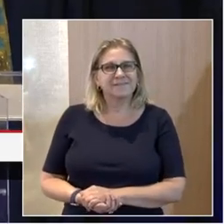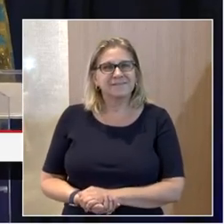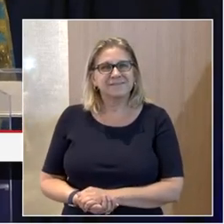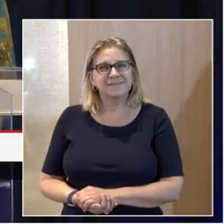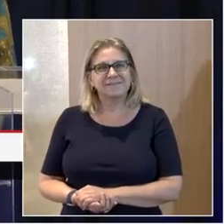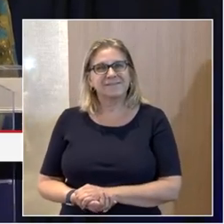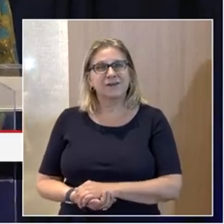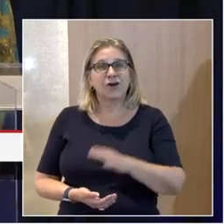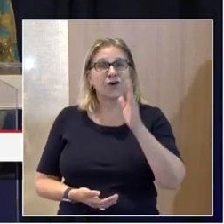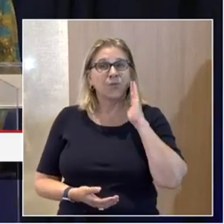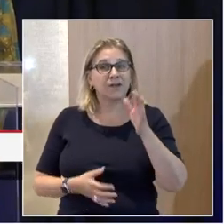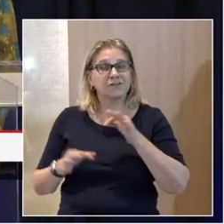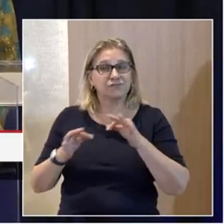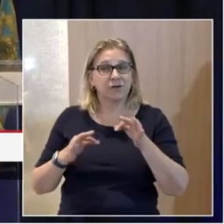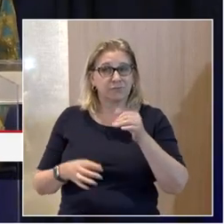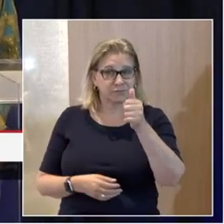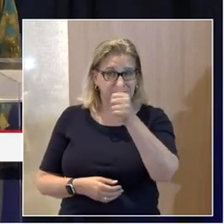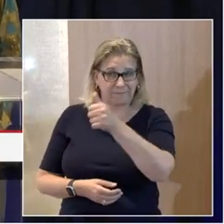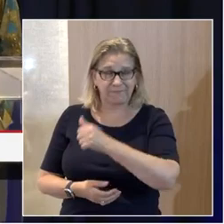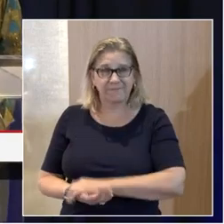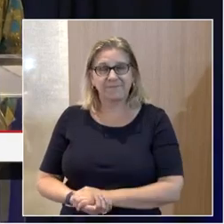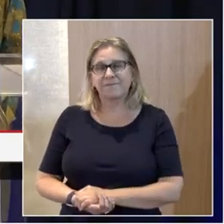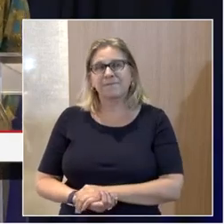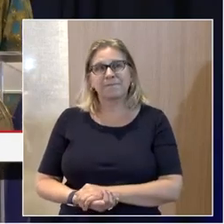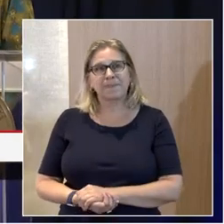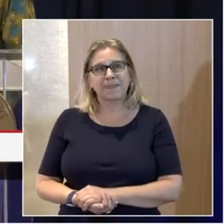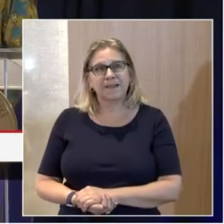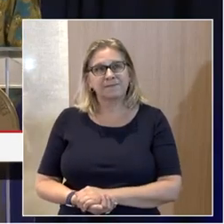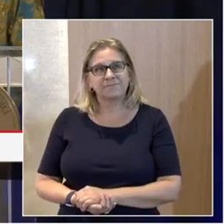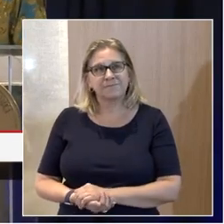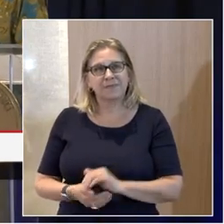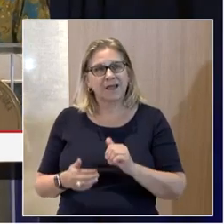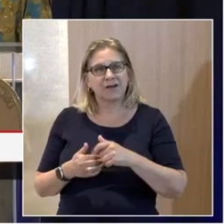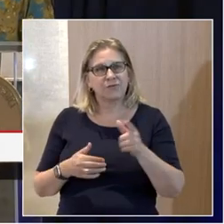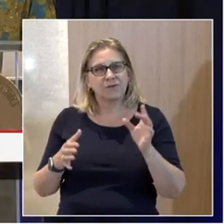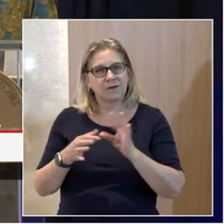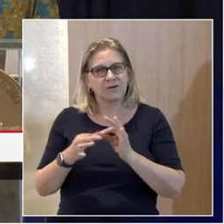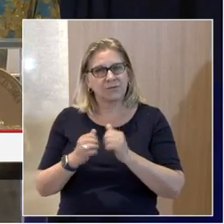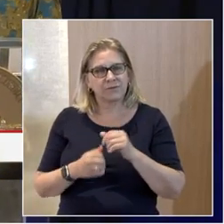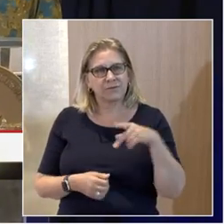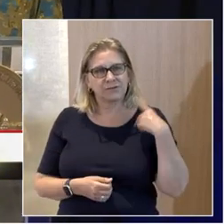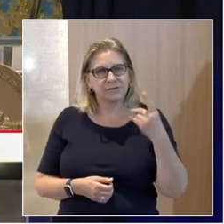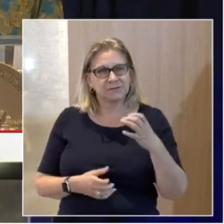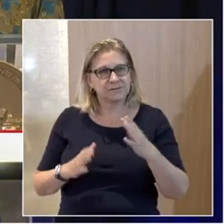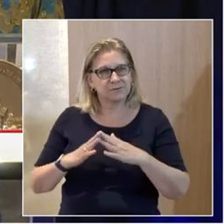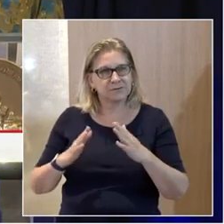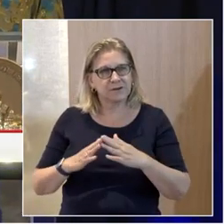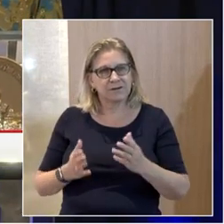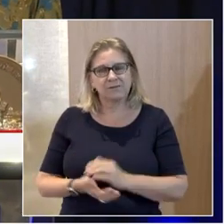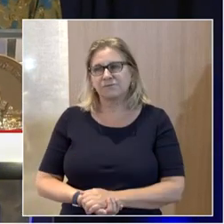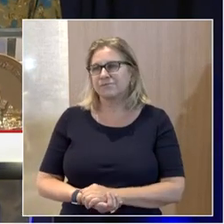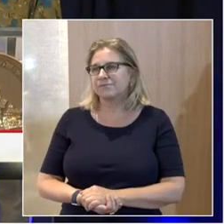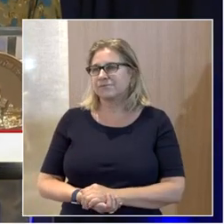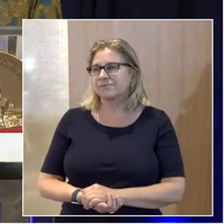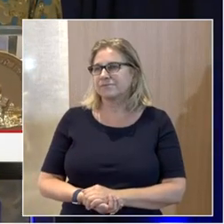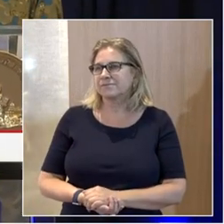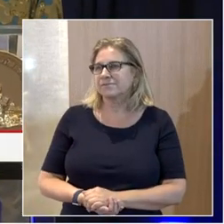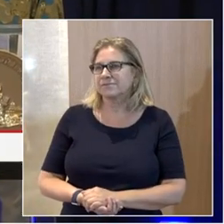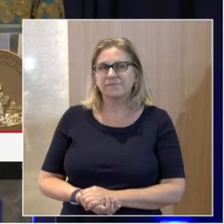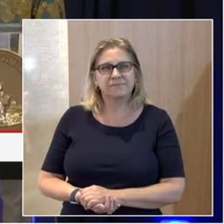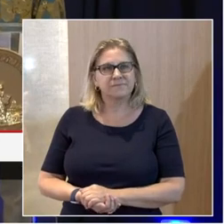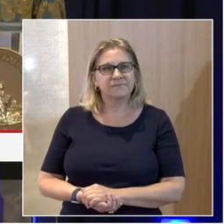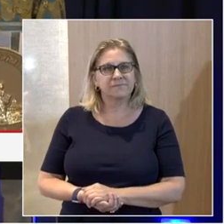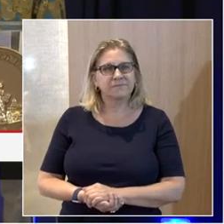yourself. How are you connected to DC's downtown? So you're already doing that. And we appreciate